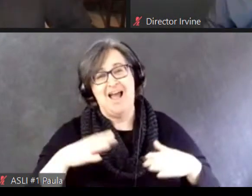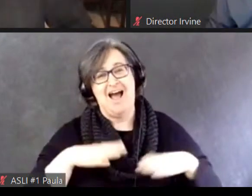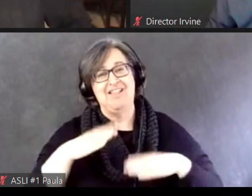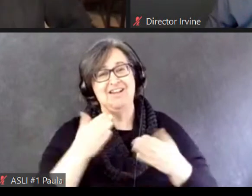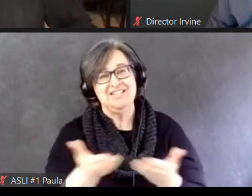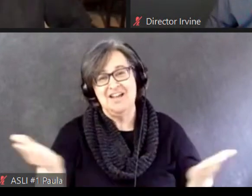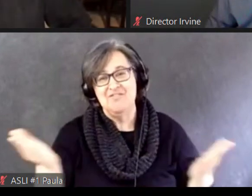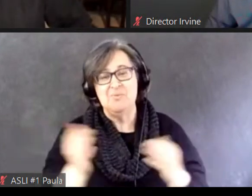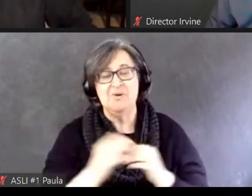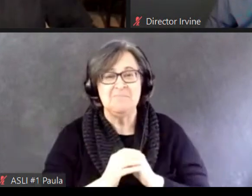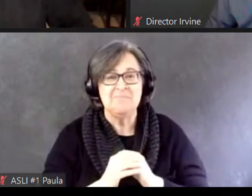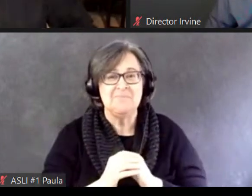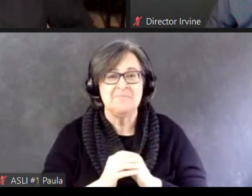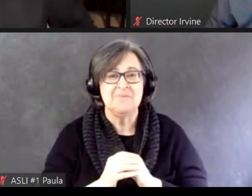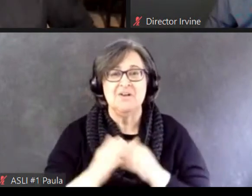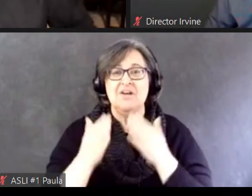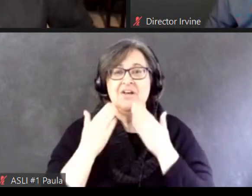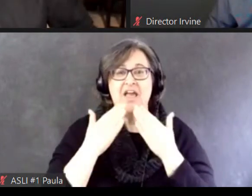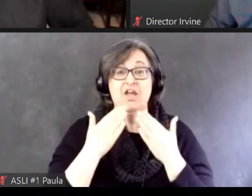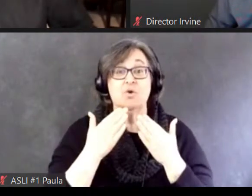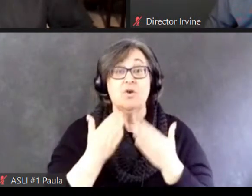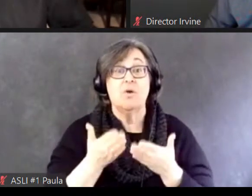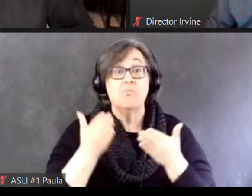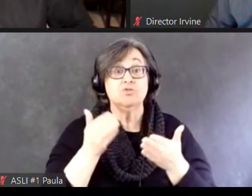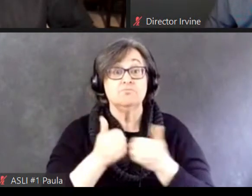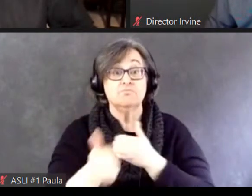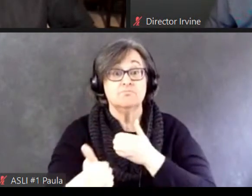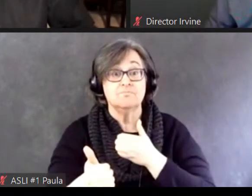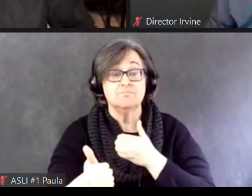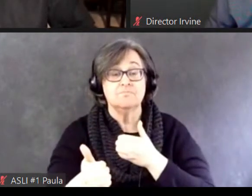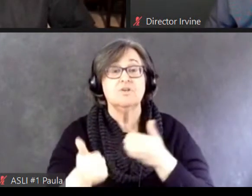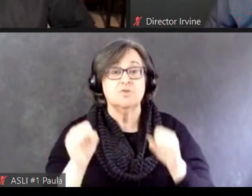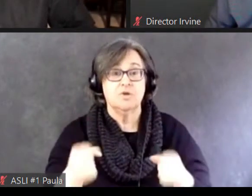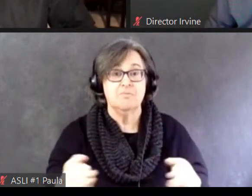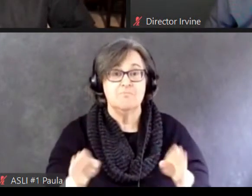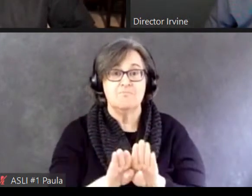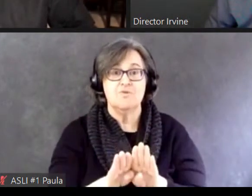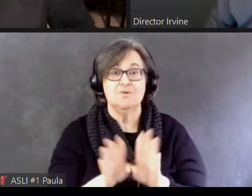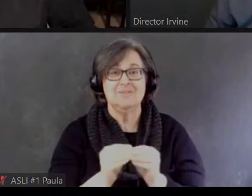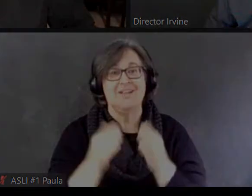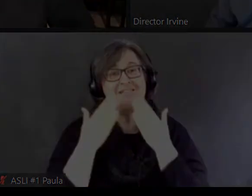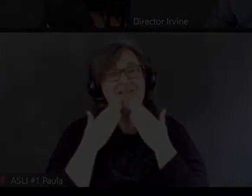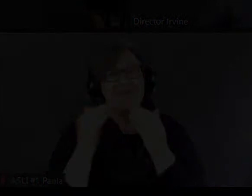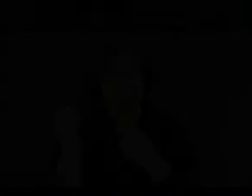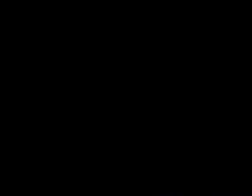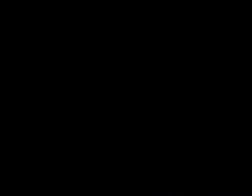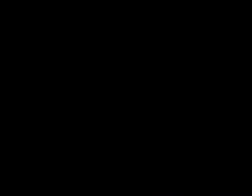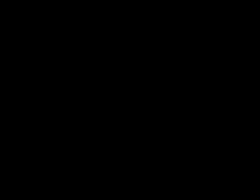everyone. Thank you. And the motion is approved to adjourn. Thank you, everybody.